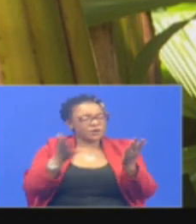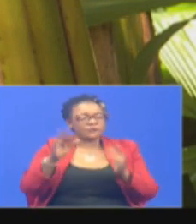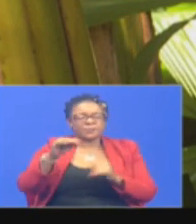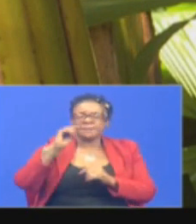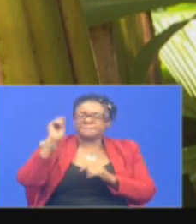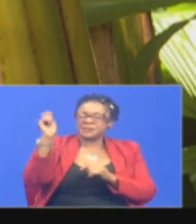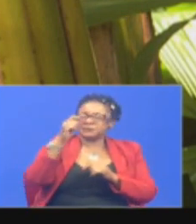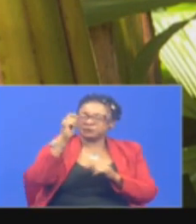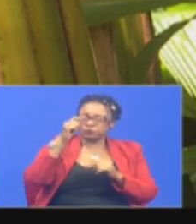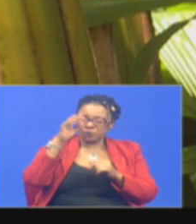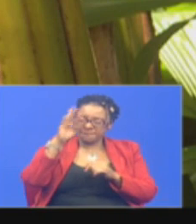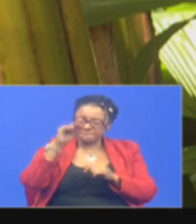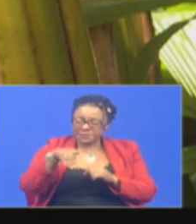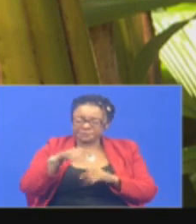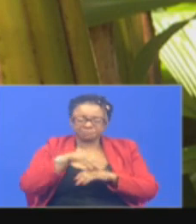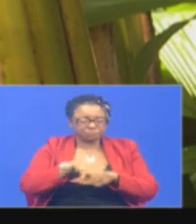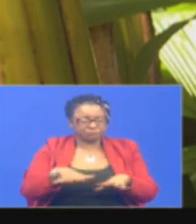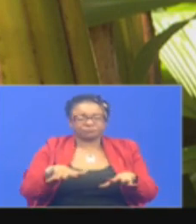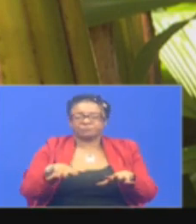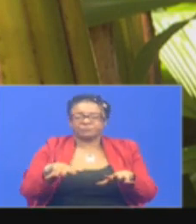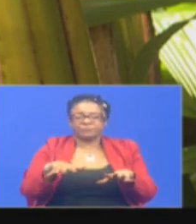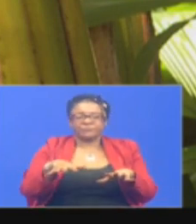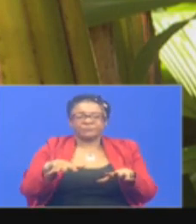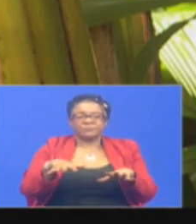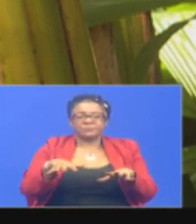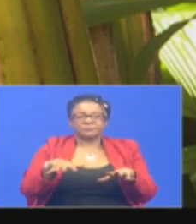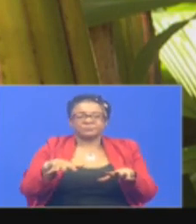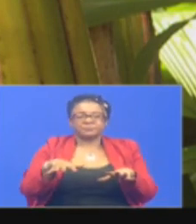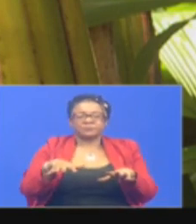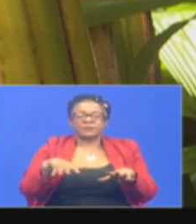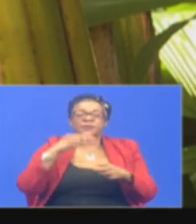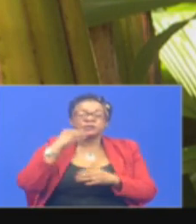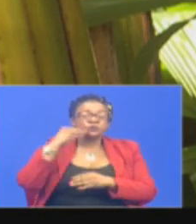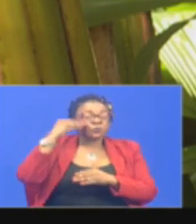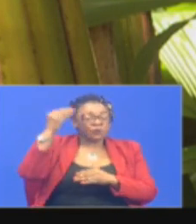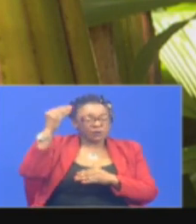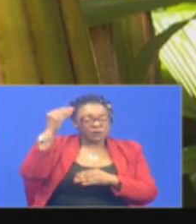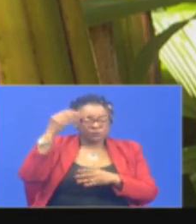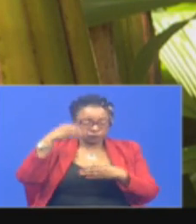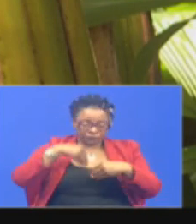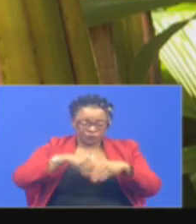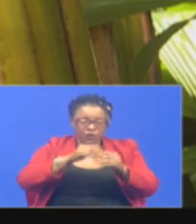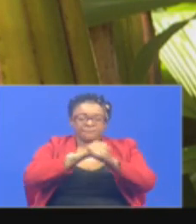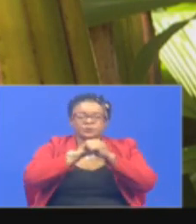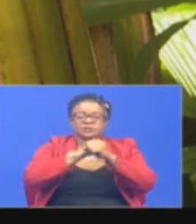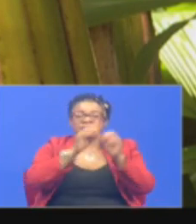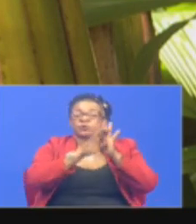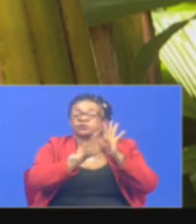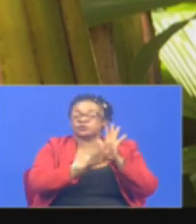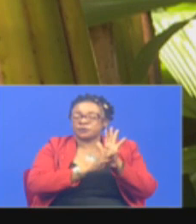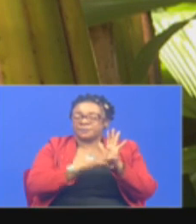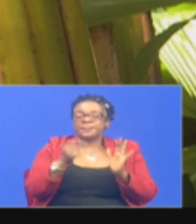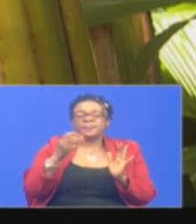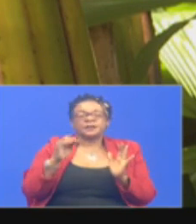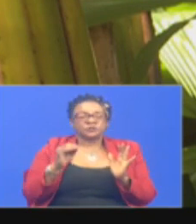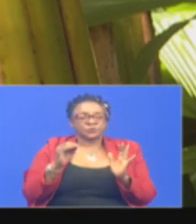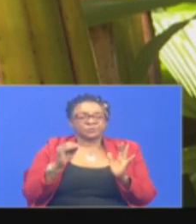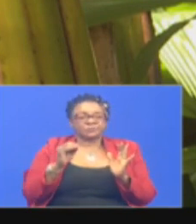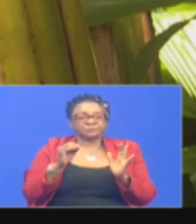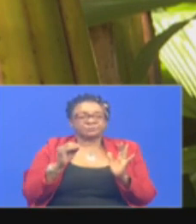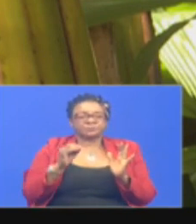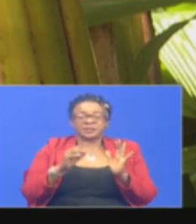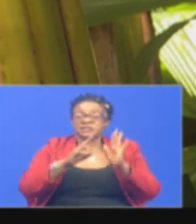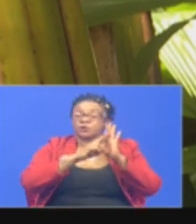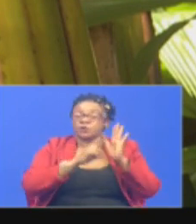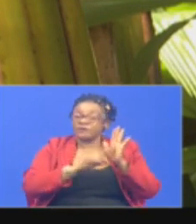members of parliament, they swear an oath. They swear an oath to uphold the constitution. So it's a rule of law